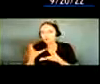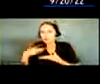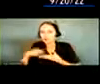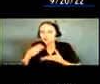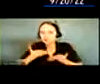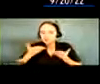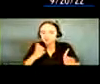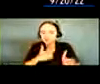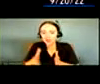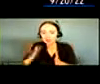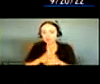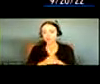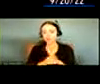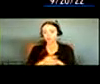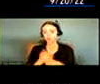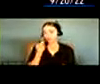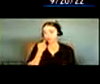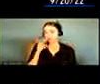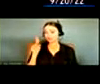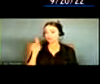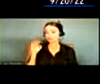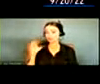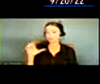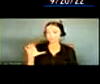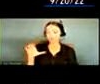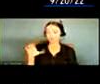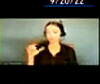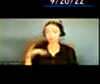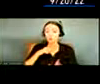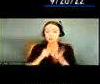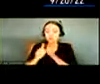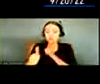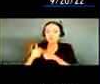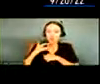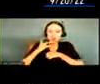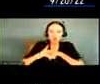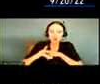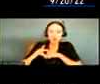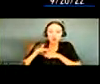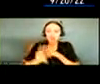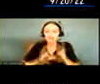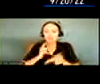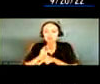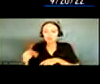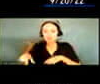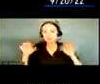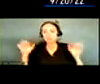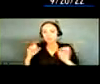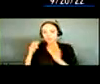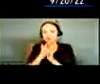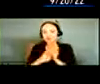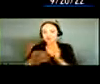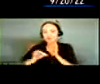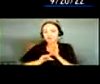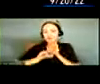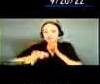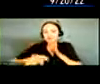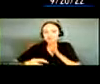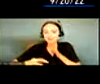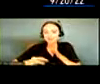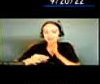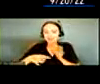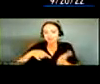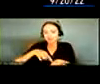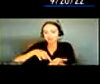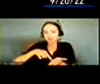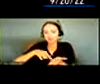plans. Thus, last December, the council passed an earlier version of the emergency legislation that extended the deadline for submission of